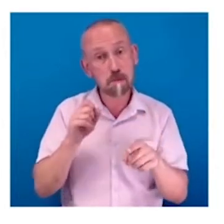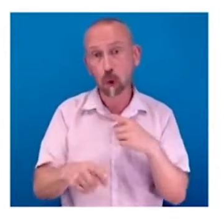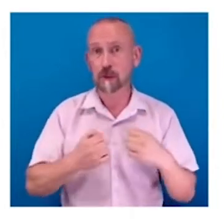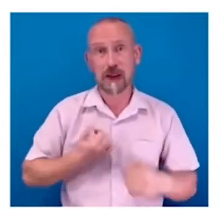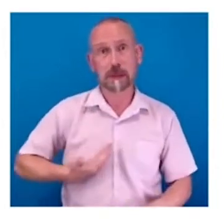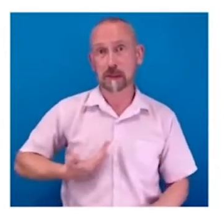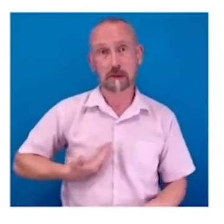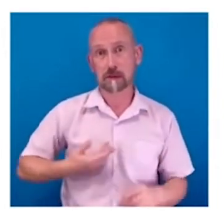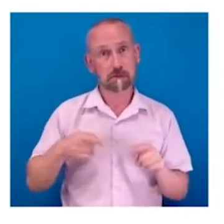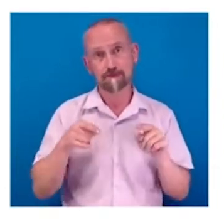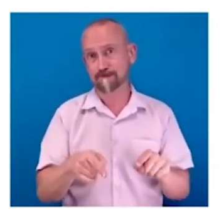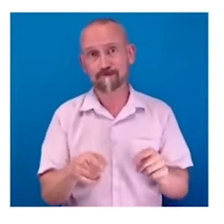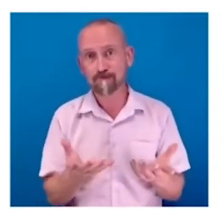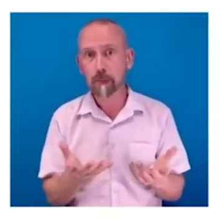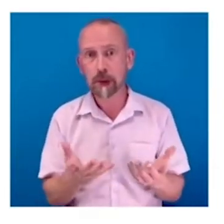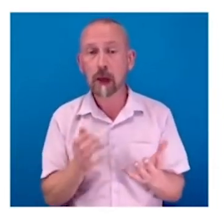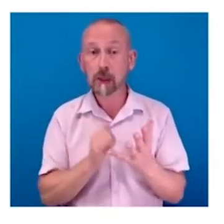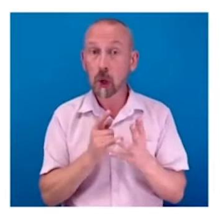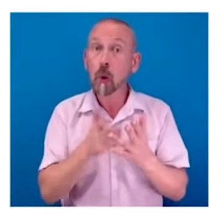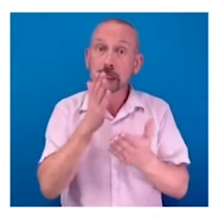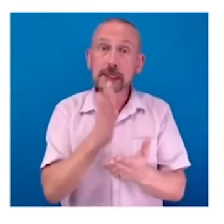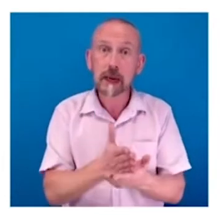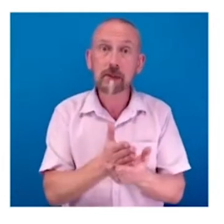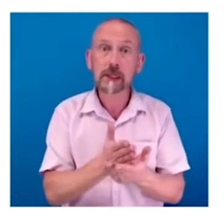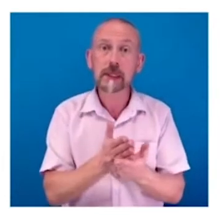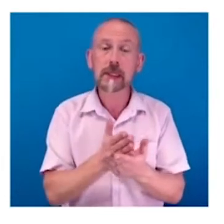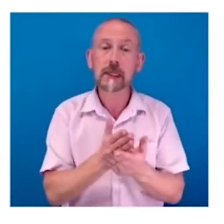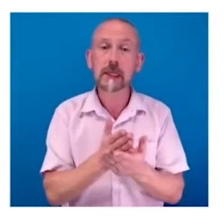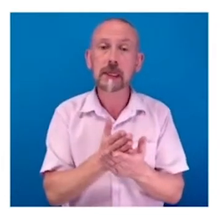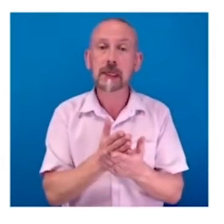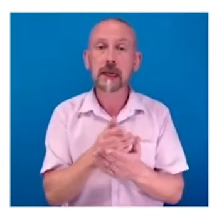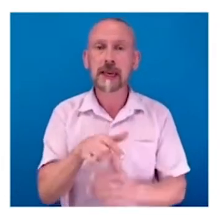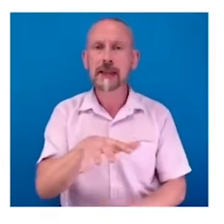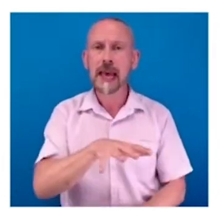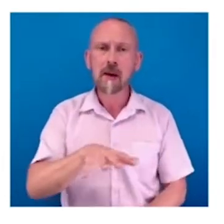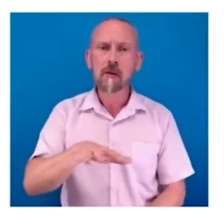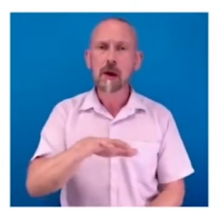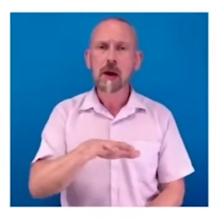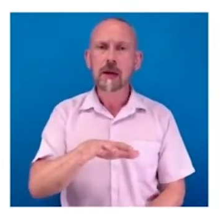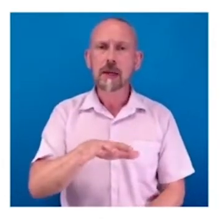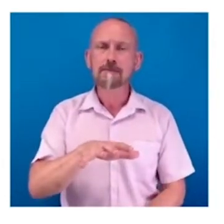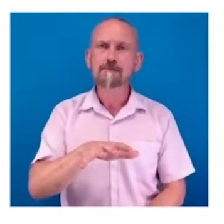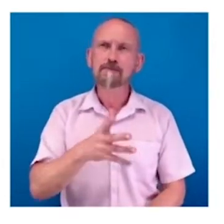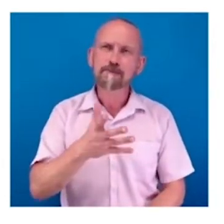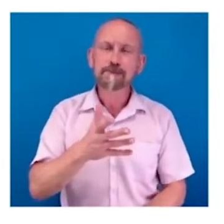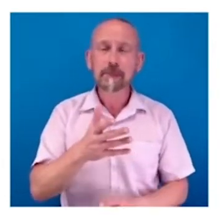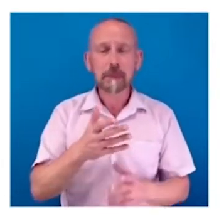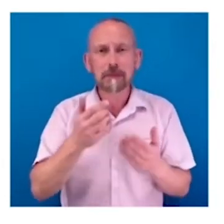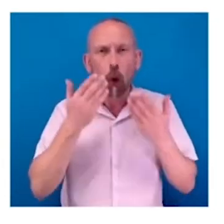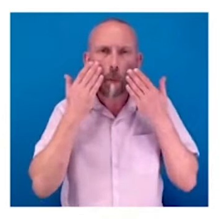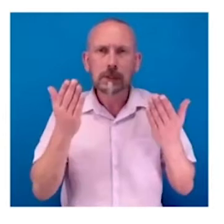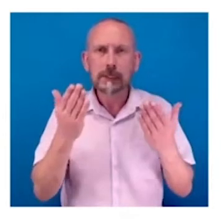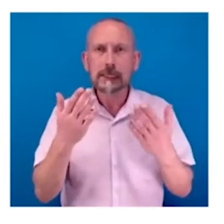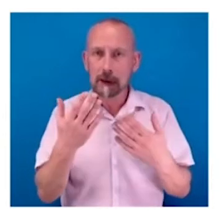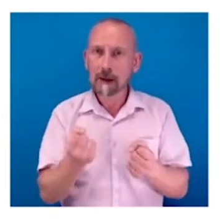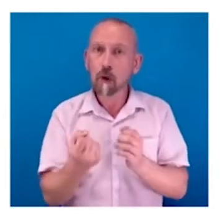So it's definitely an area where there are, I mean, obviously it is a truly amazing opportunity to